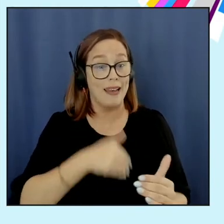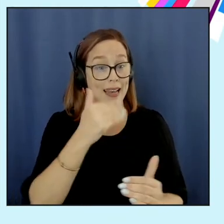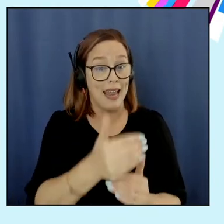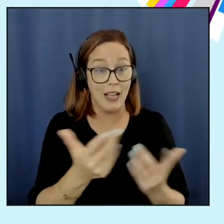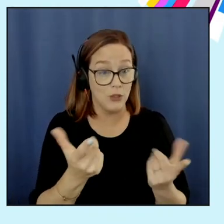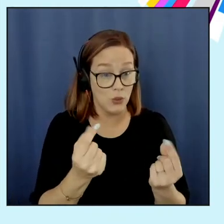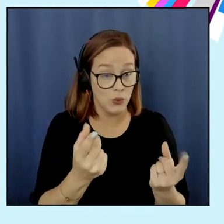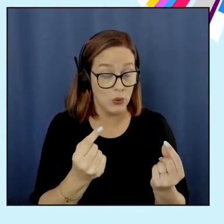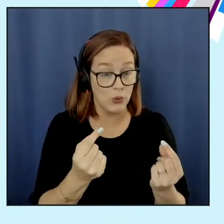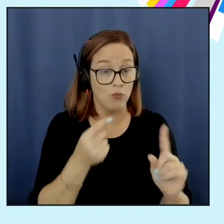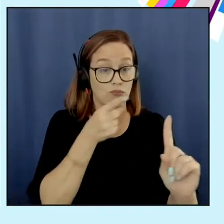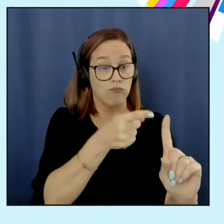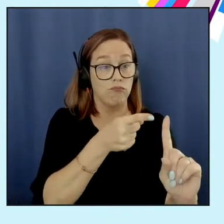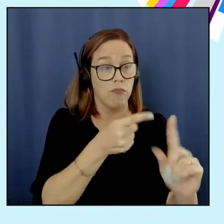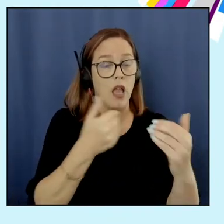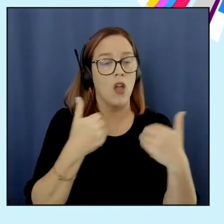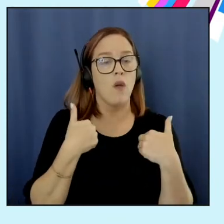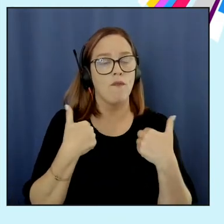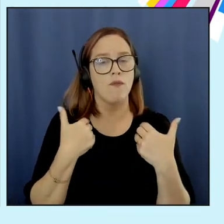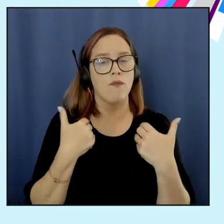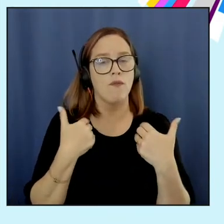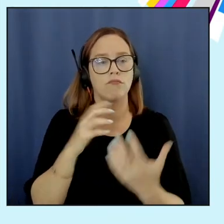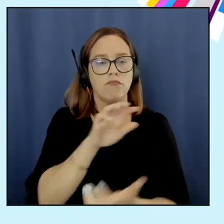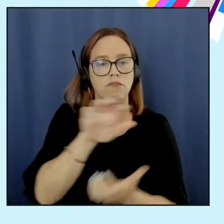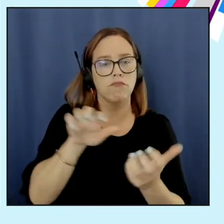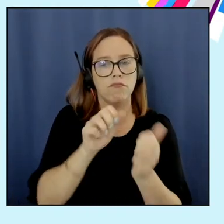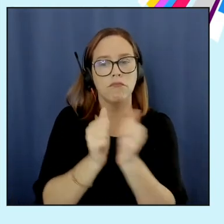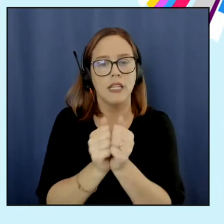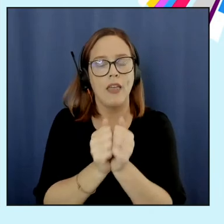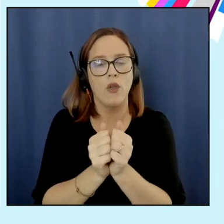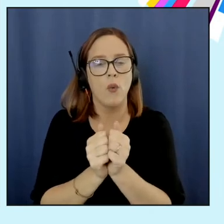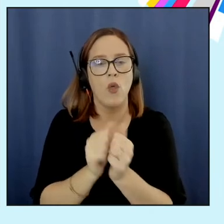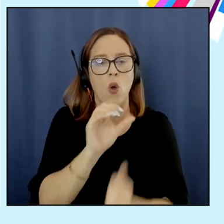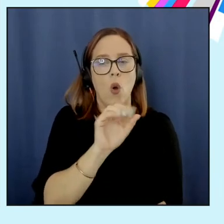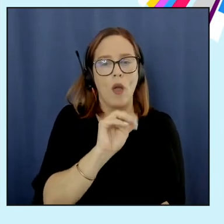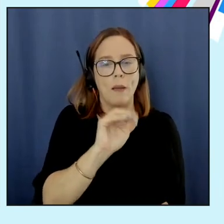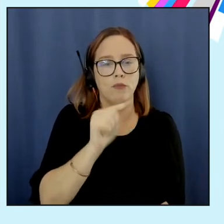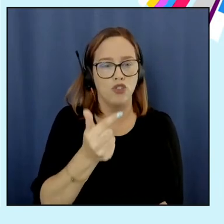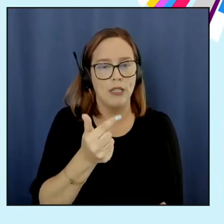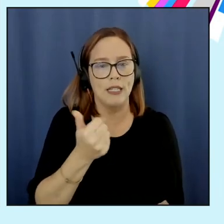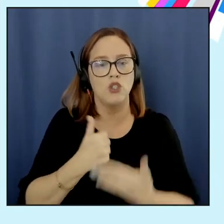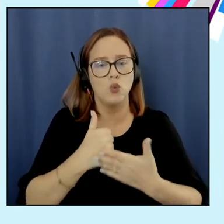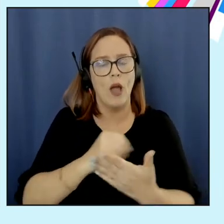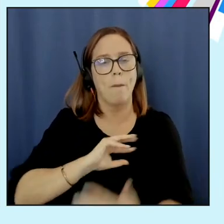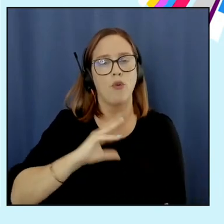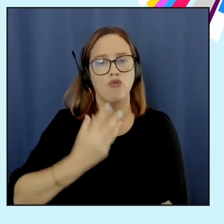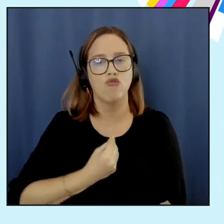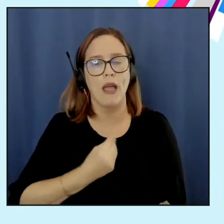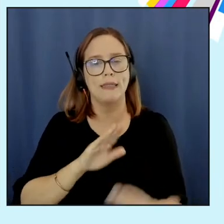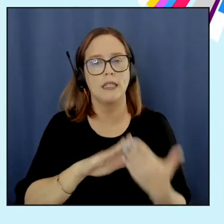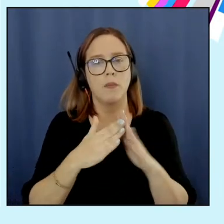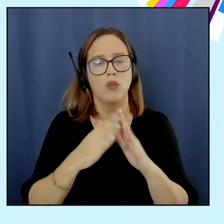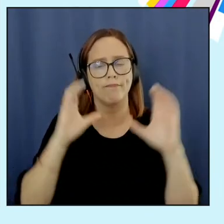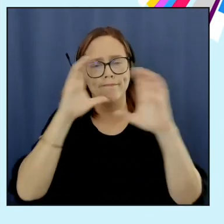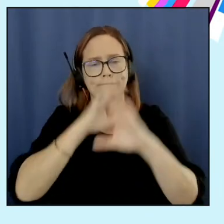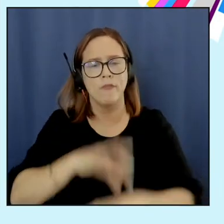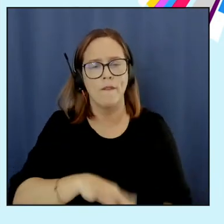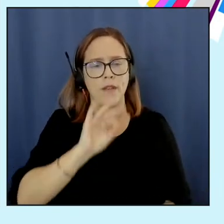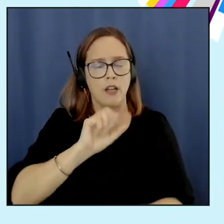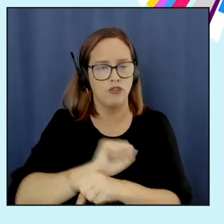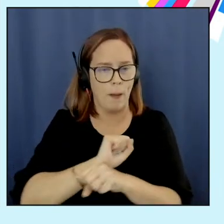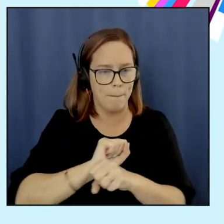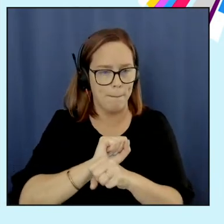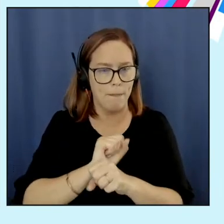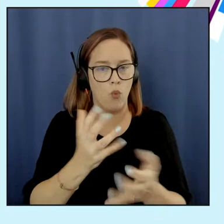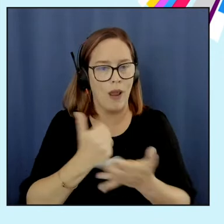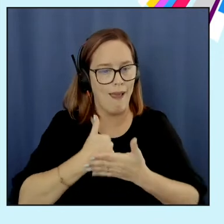joint venture with an ONG that helps trans community to find jobs. Also, we want to help this trans community through